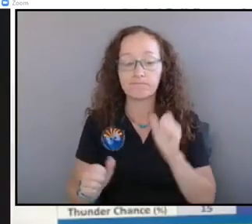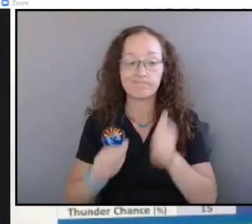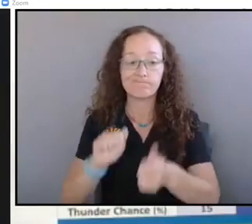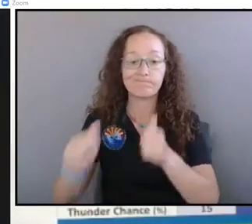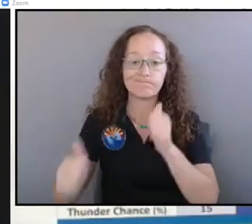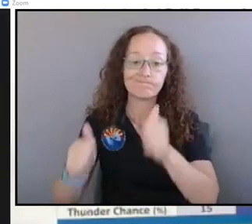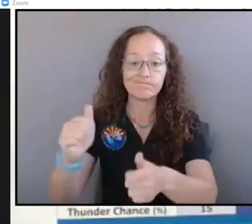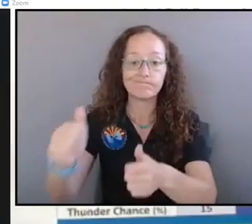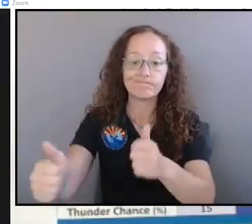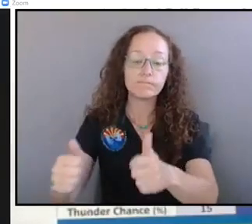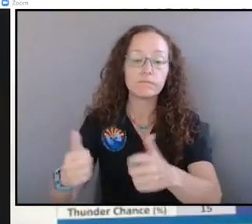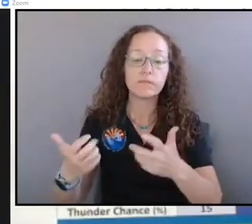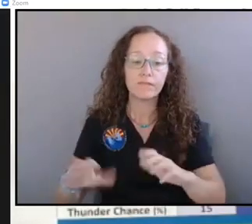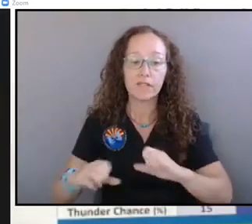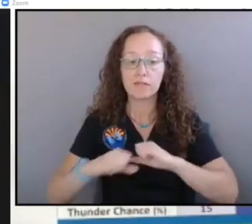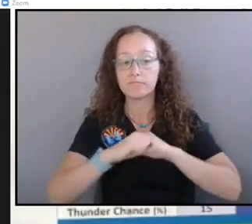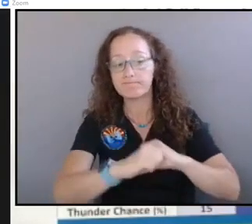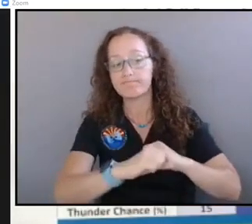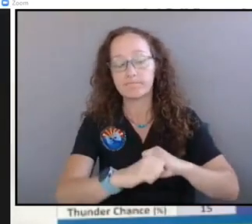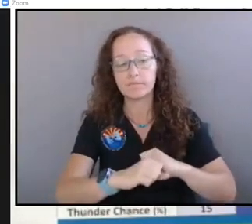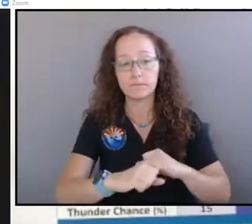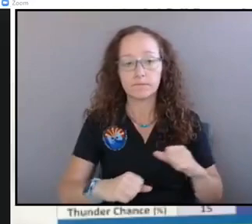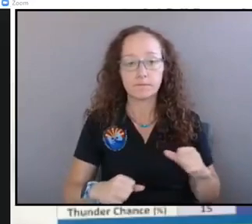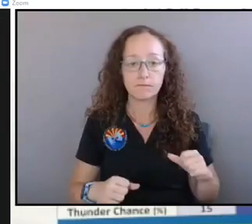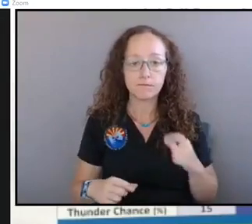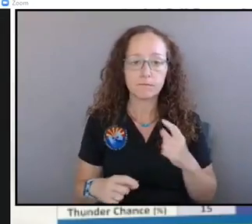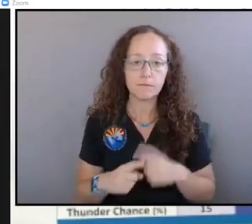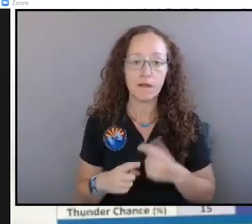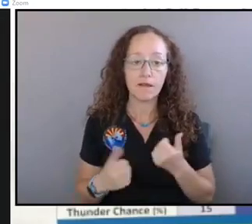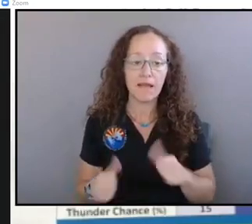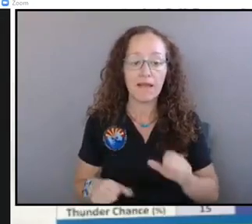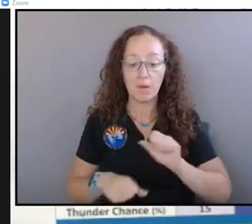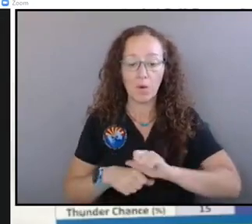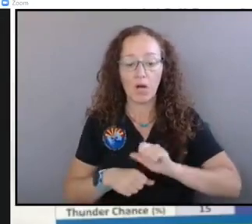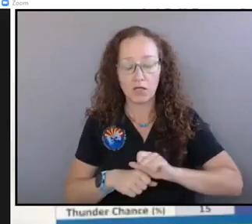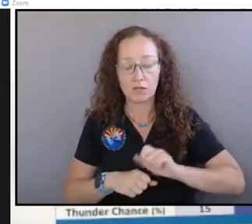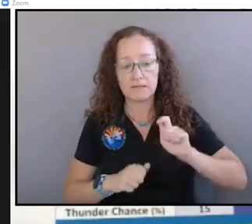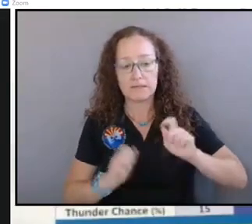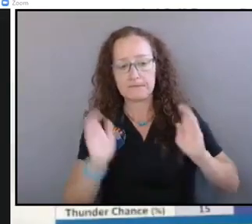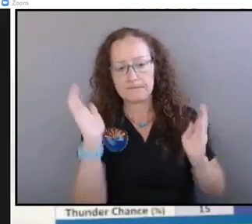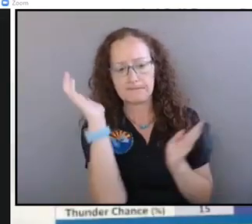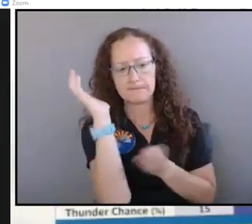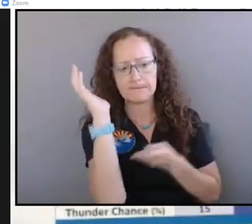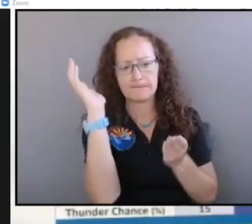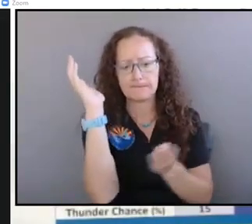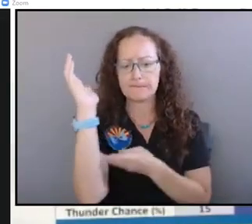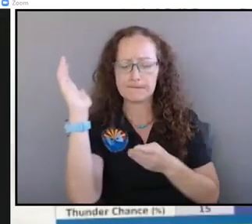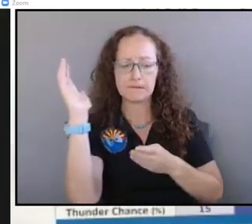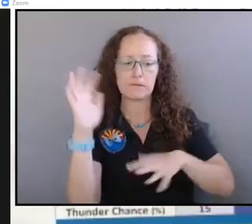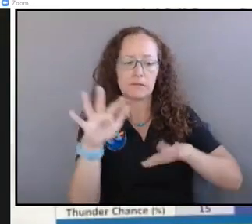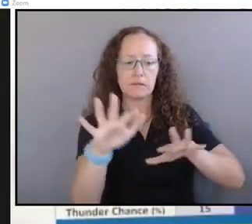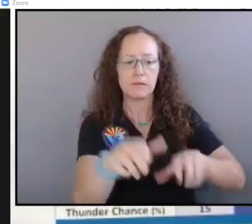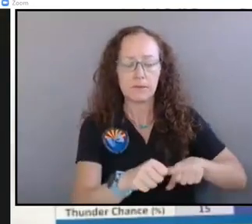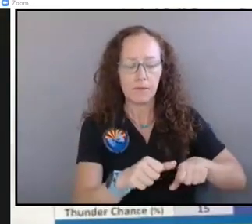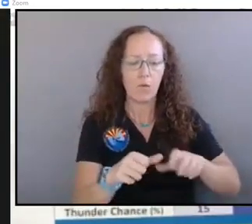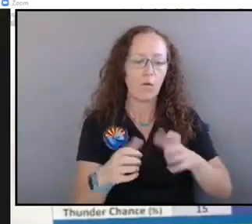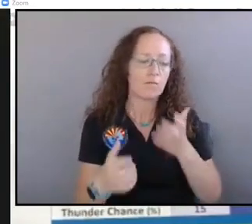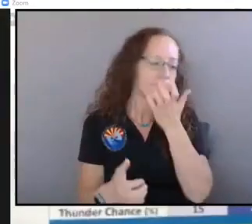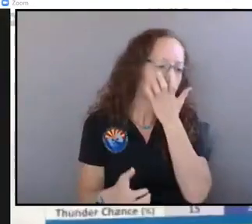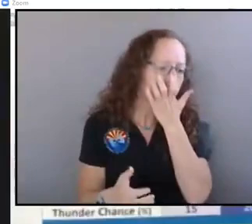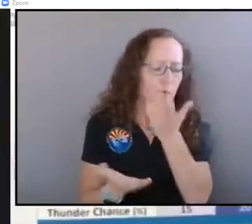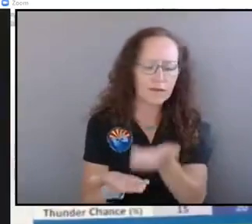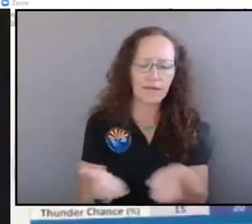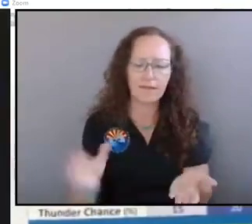work, groundwork that needed to be done, such as removing fuels away from a structure, whether it be a house, a